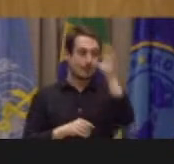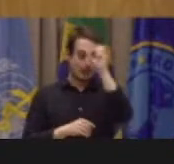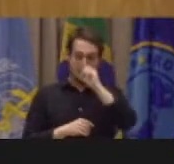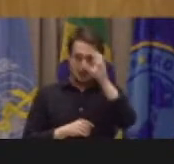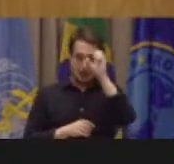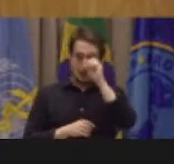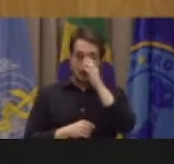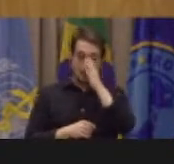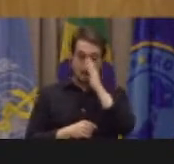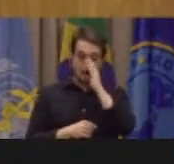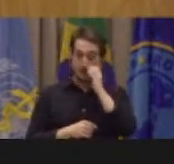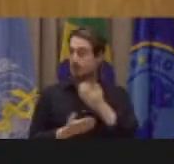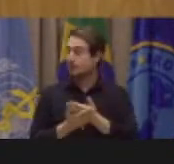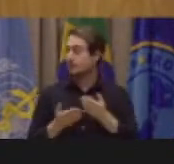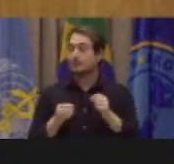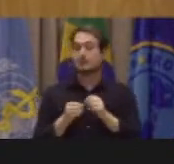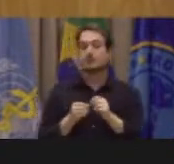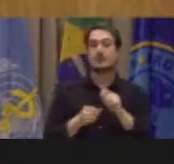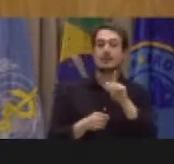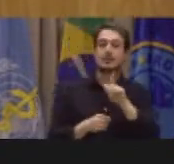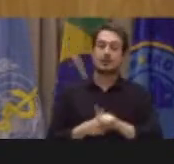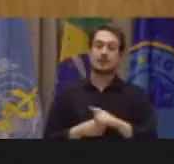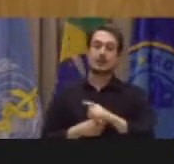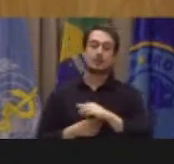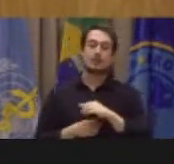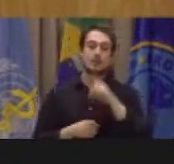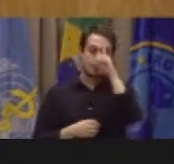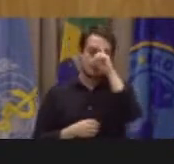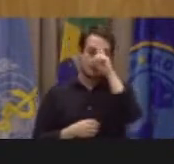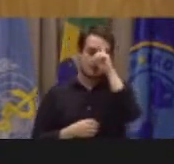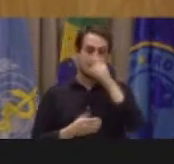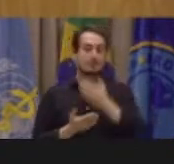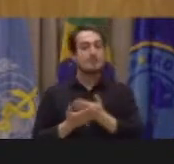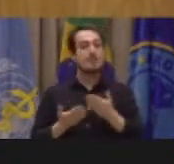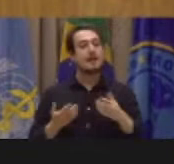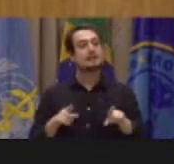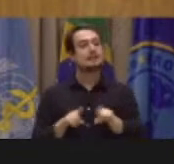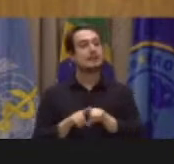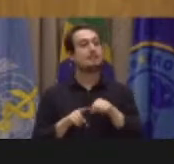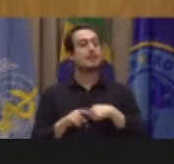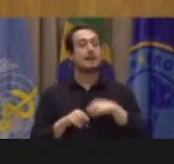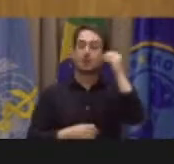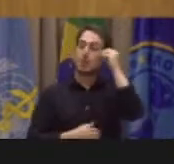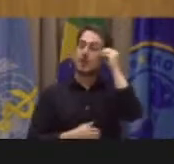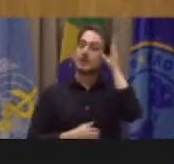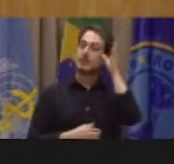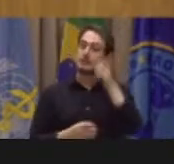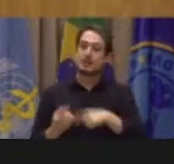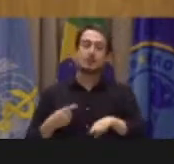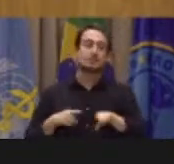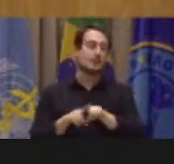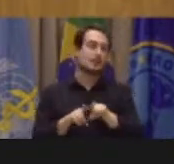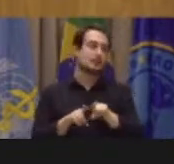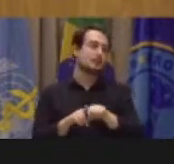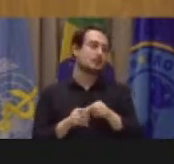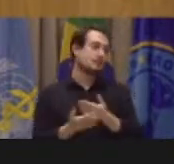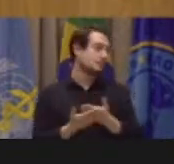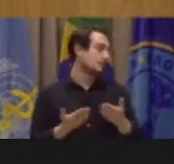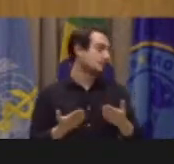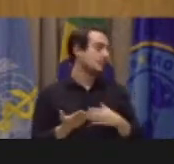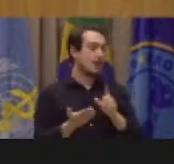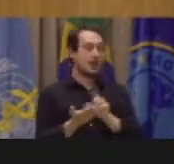important task of this is to make the management in the hospitals, but all of them can be done